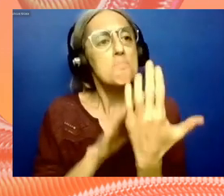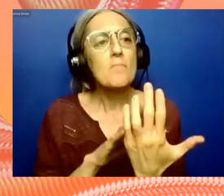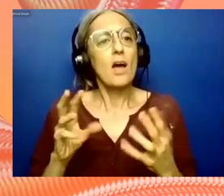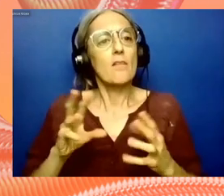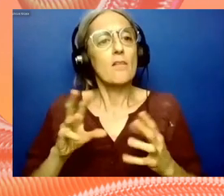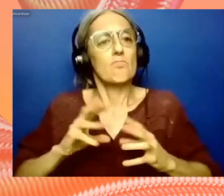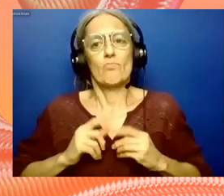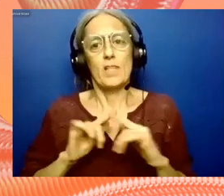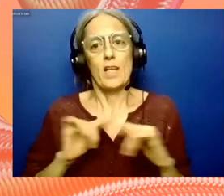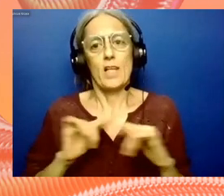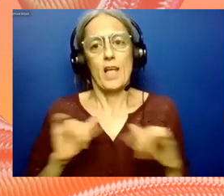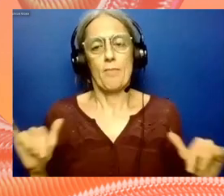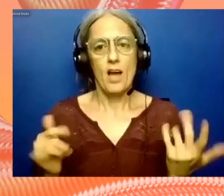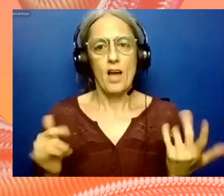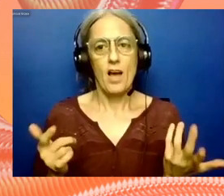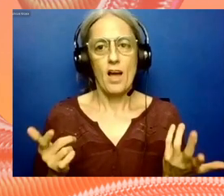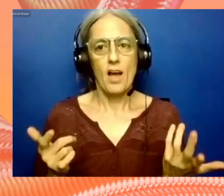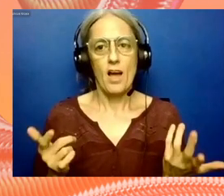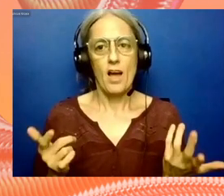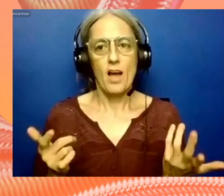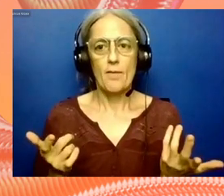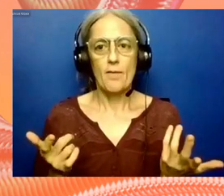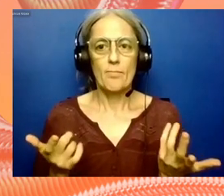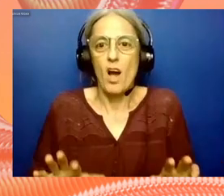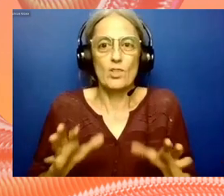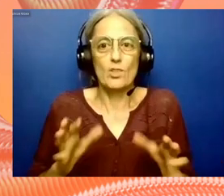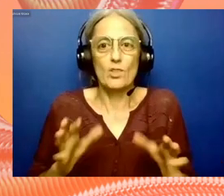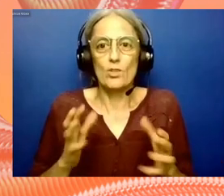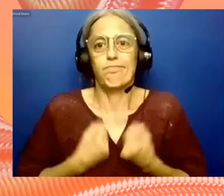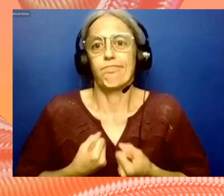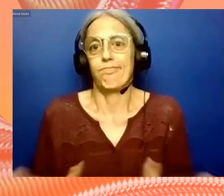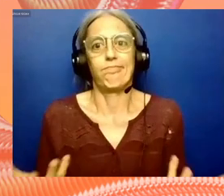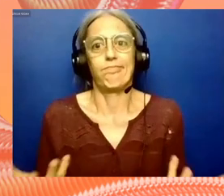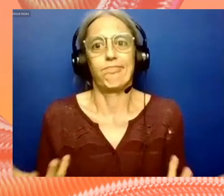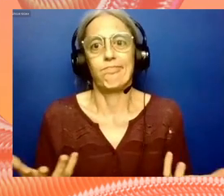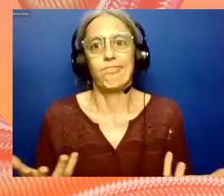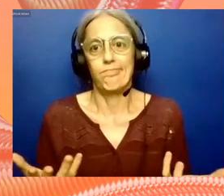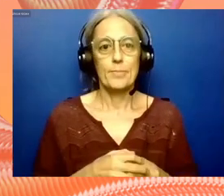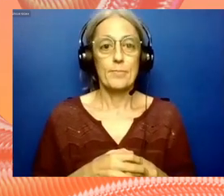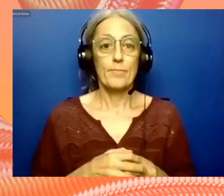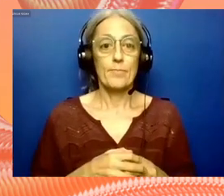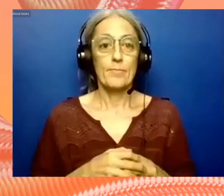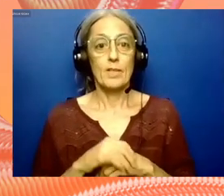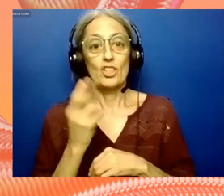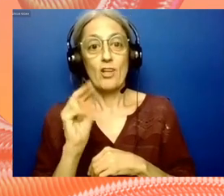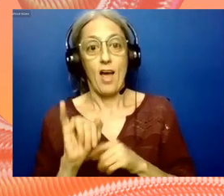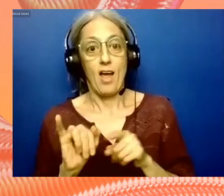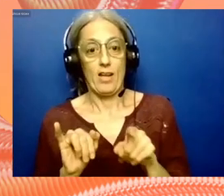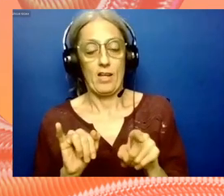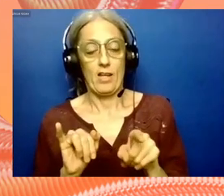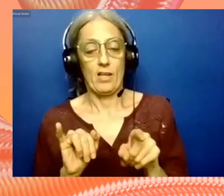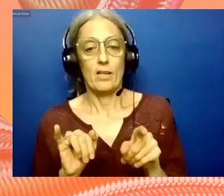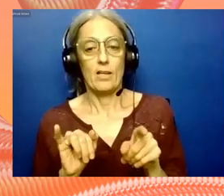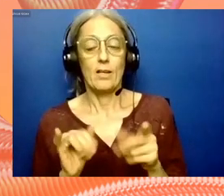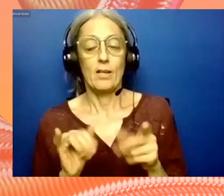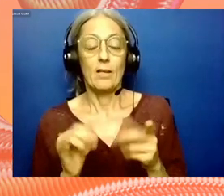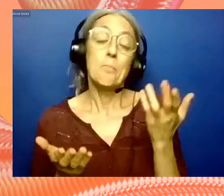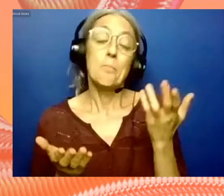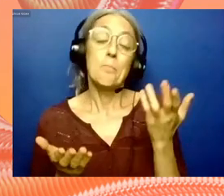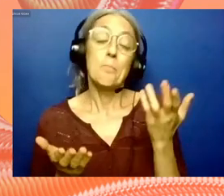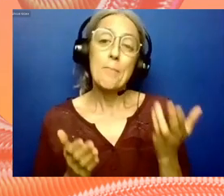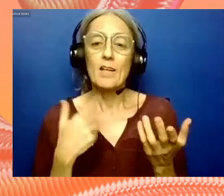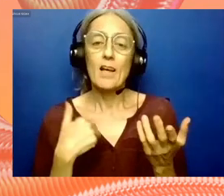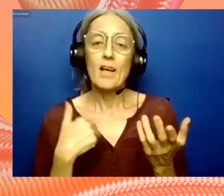Yeah. I mean, I maybe it'll come to me astrologically, but for me, like, I know I